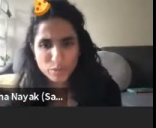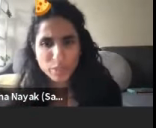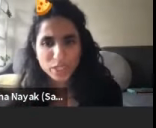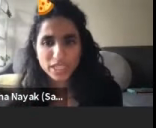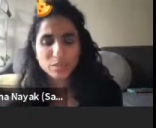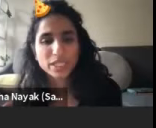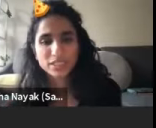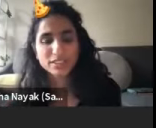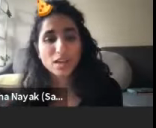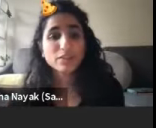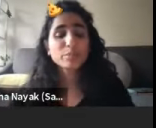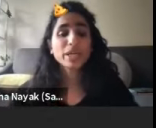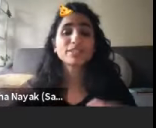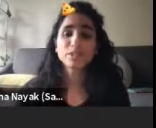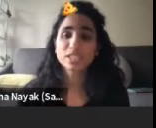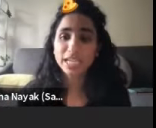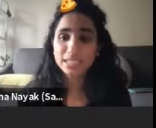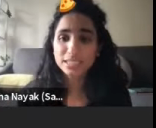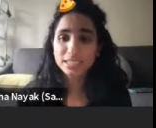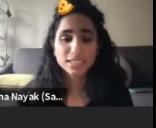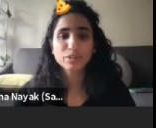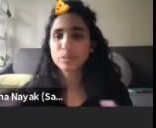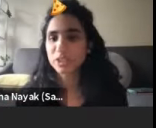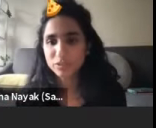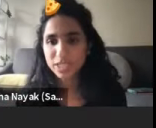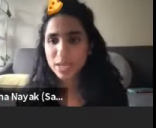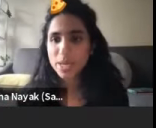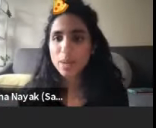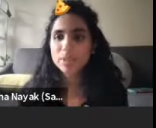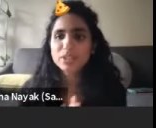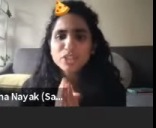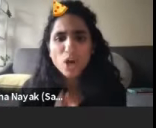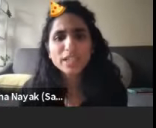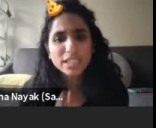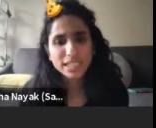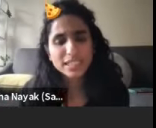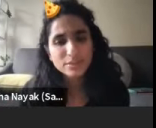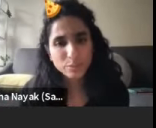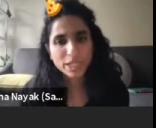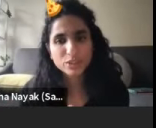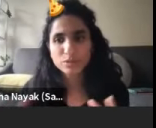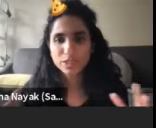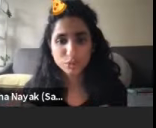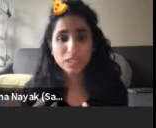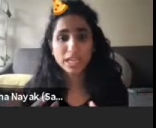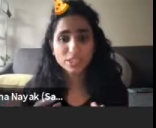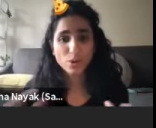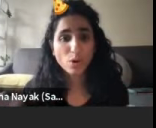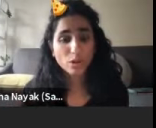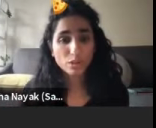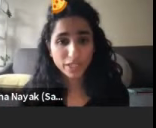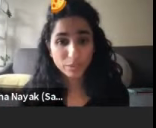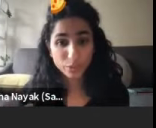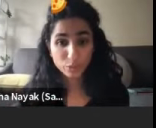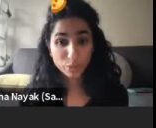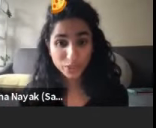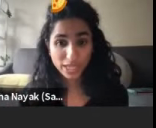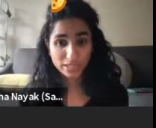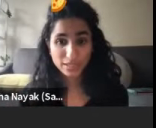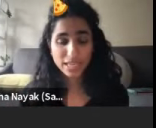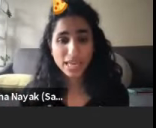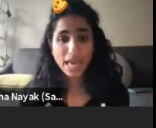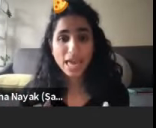much information that is being discovered by different scientists at different points of time, but there is not an easy way to visualize all of it, you know,